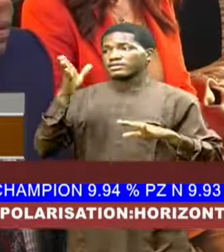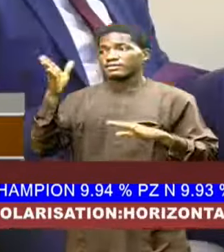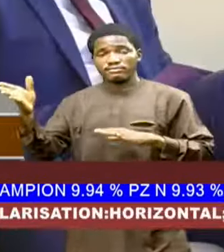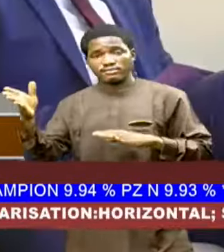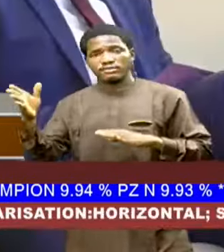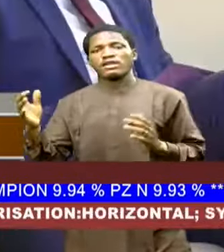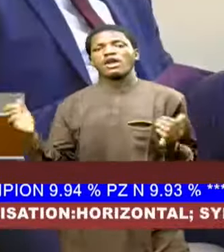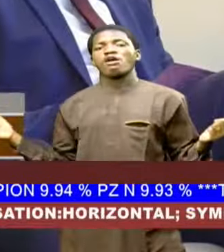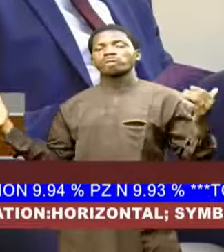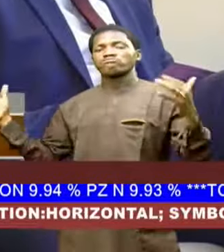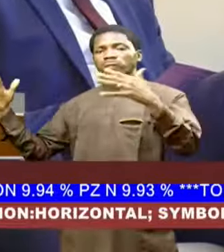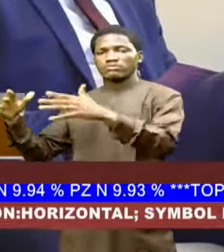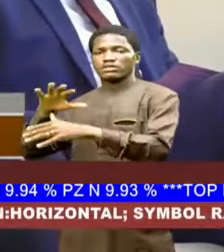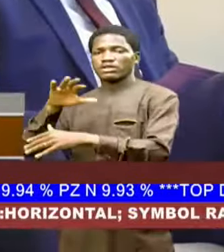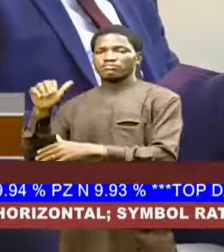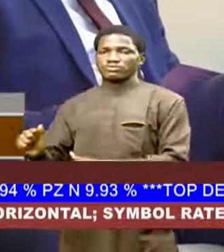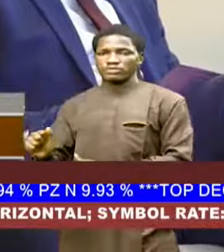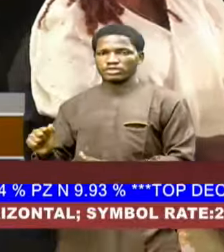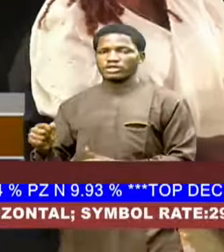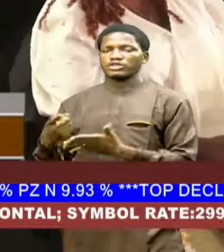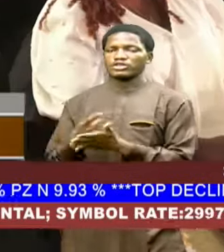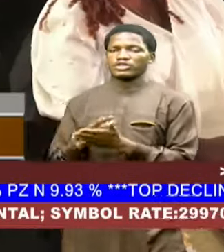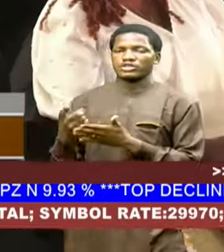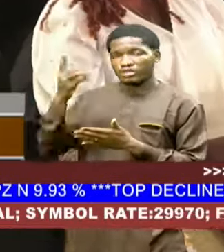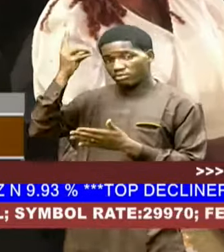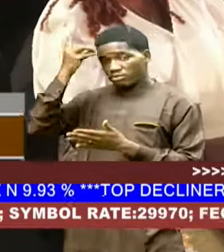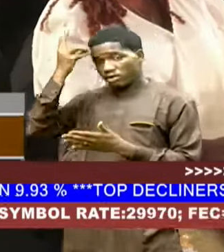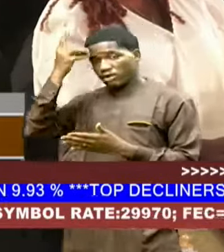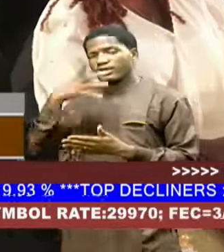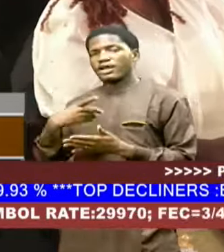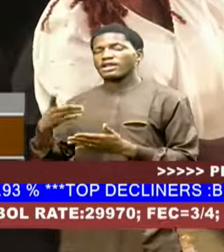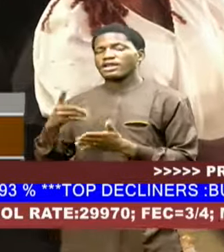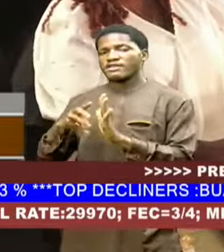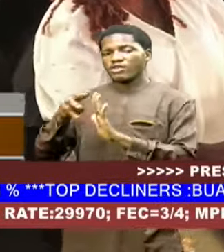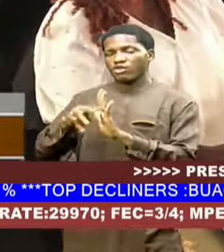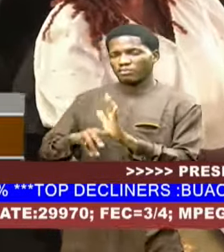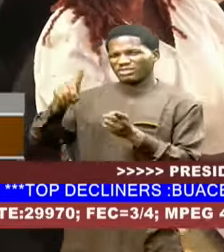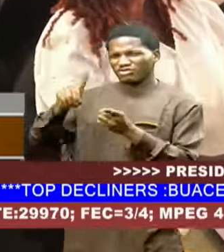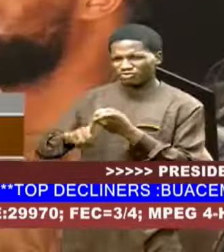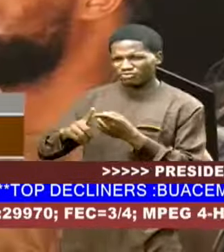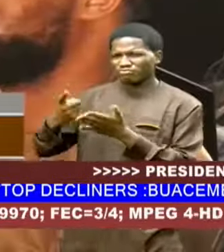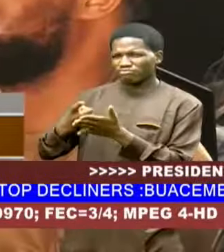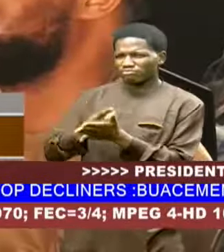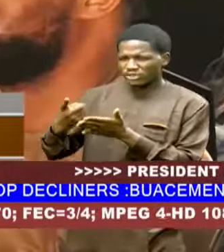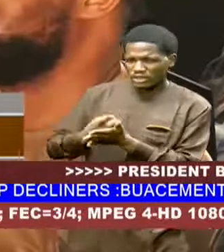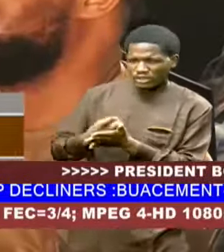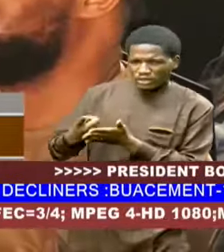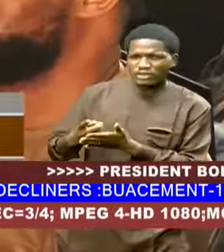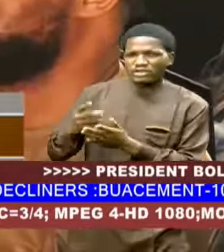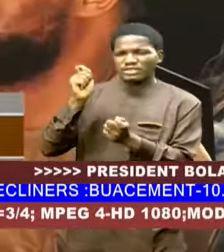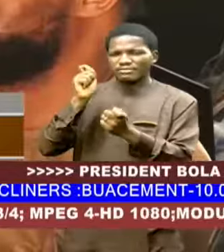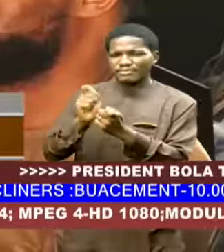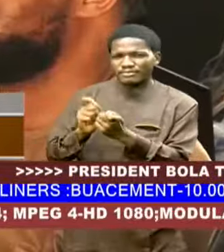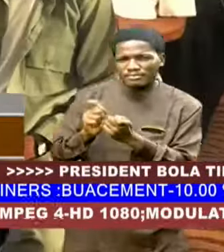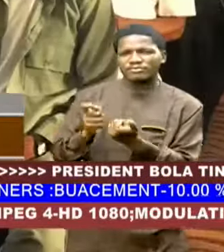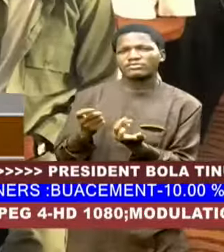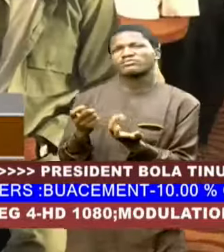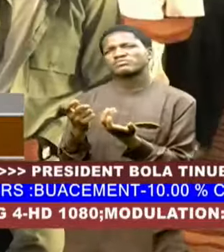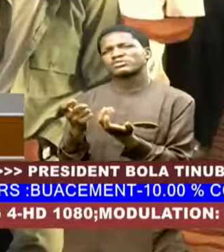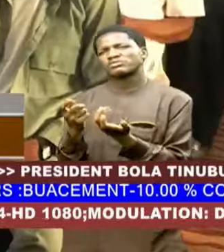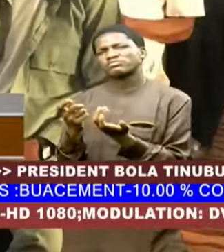Diplomacy, Democracy and Development, to discuss and recommend specific regional and global institutional policy and